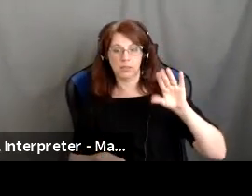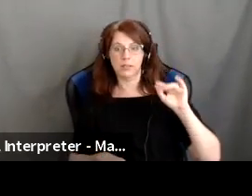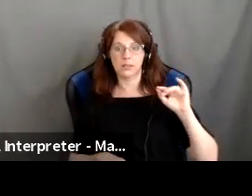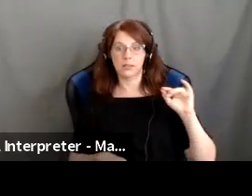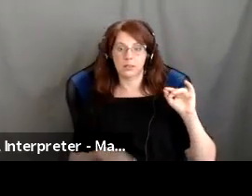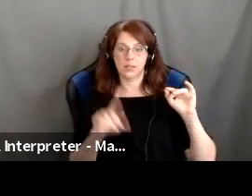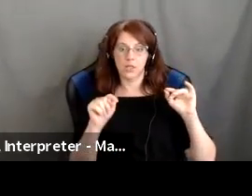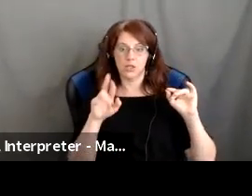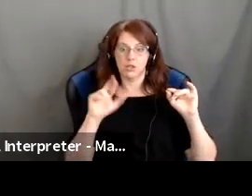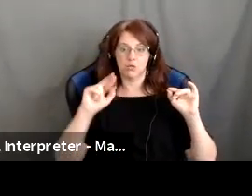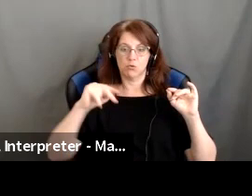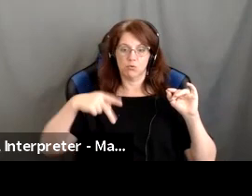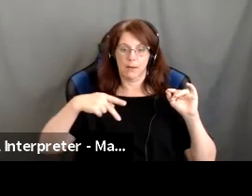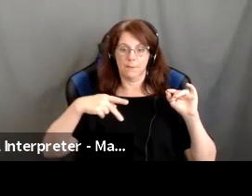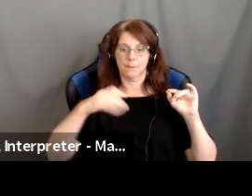Trampese.